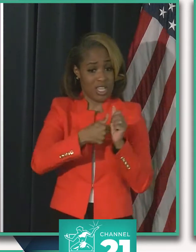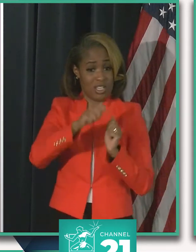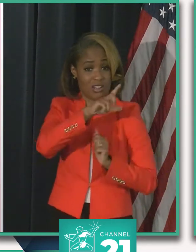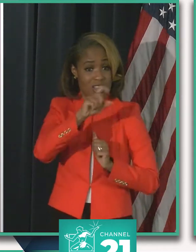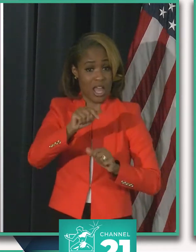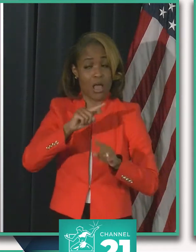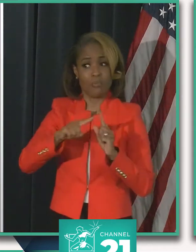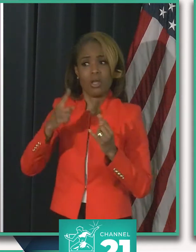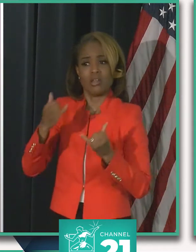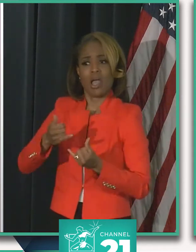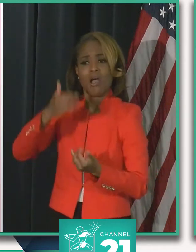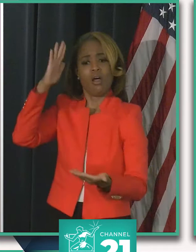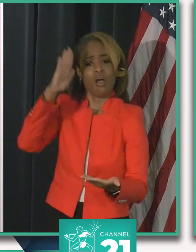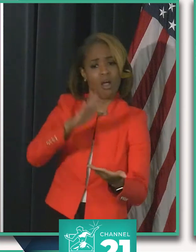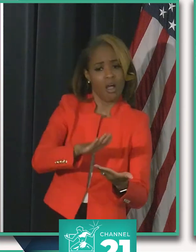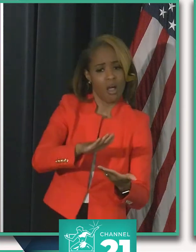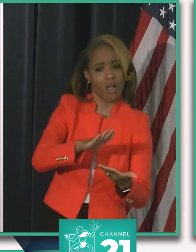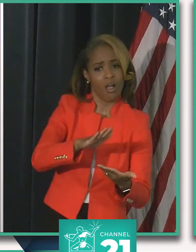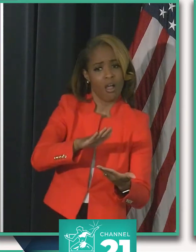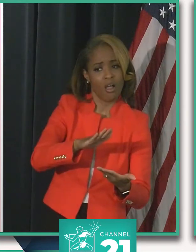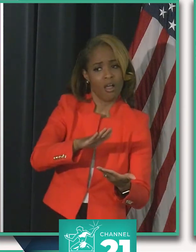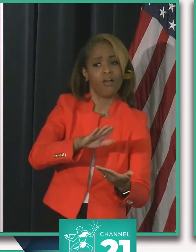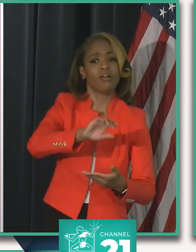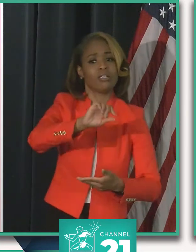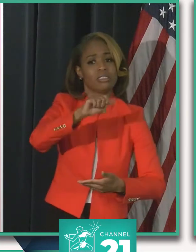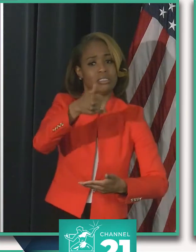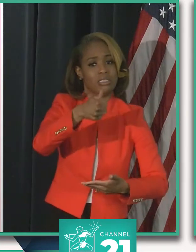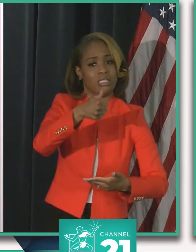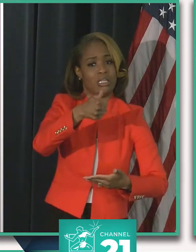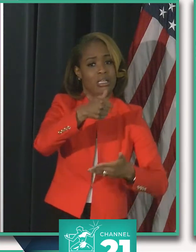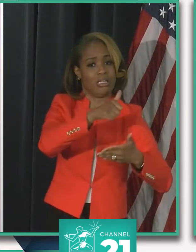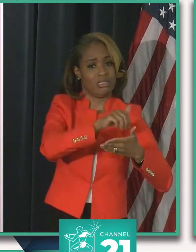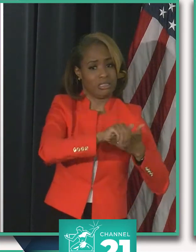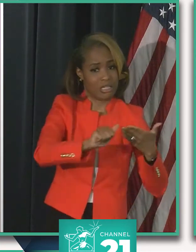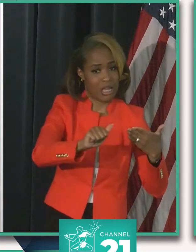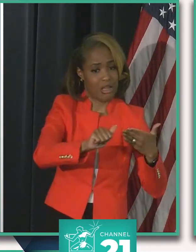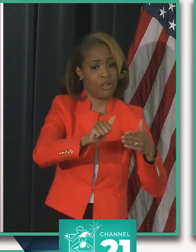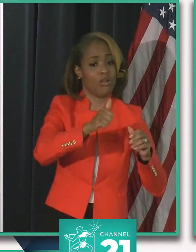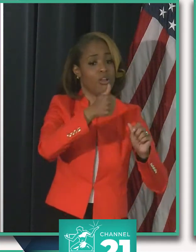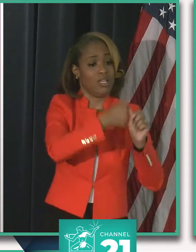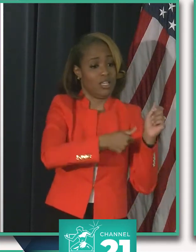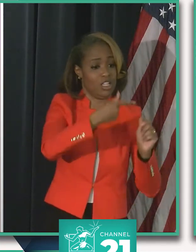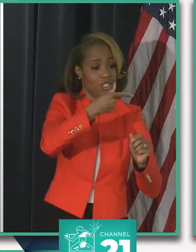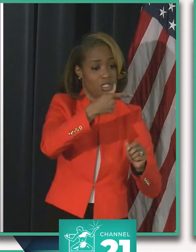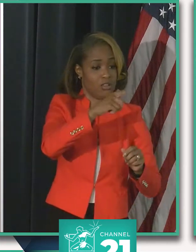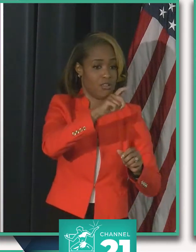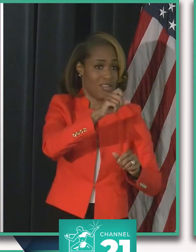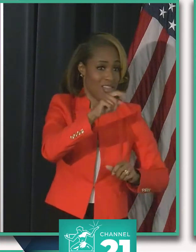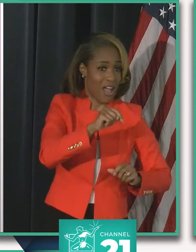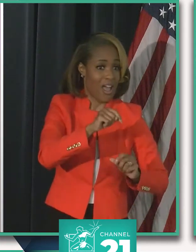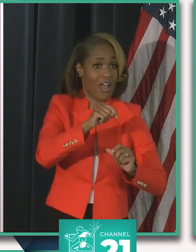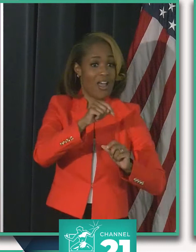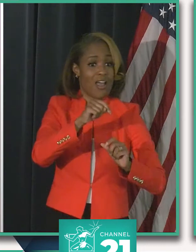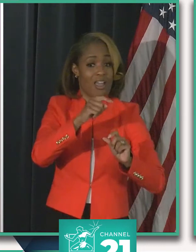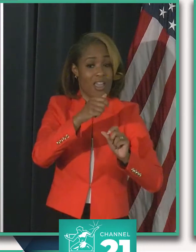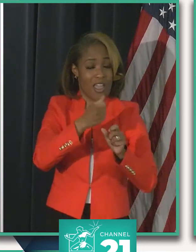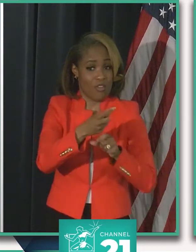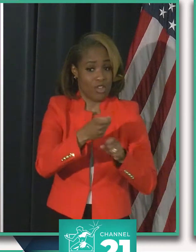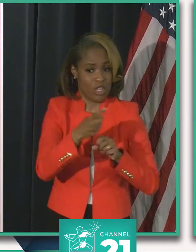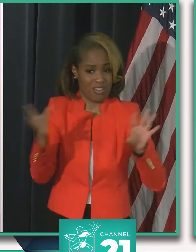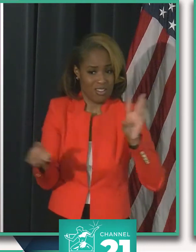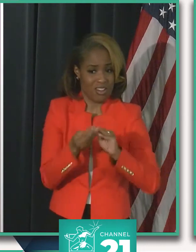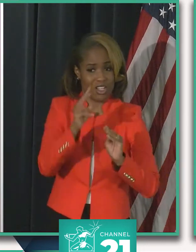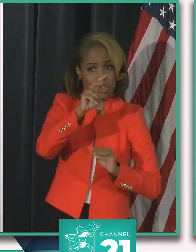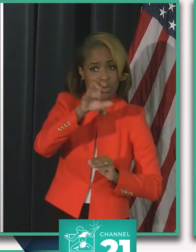that, as you know, Mr. Williams, down to $10 per lot per year. Total cost,